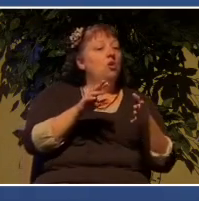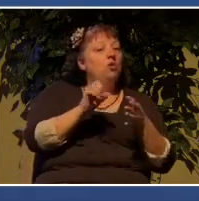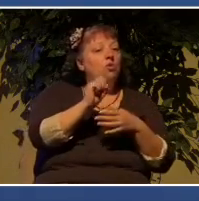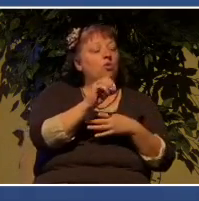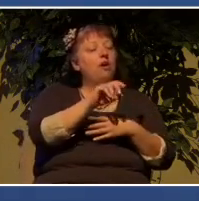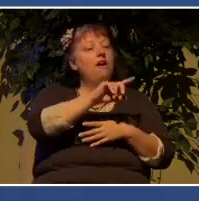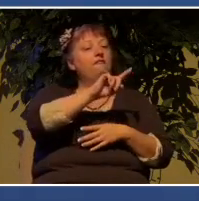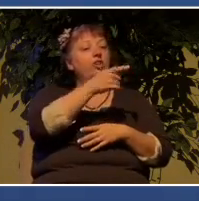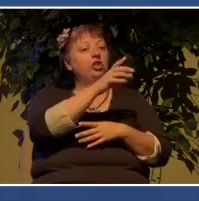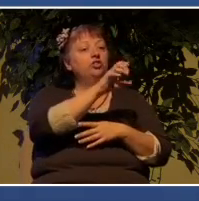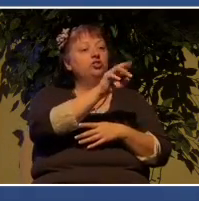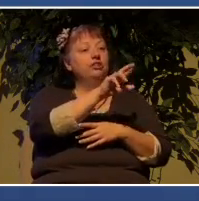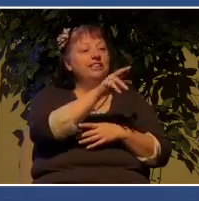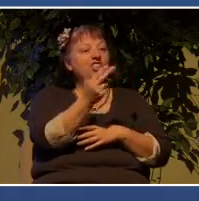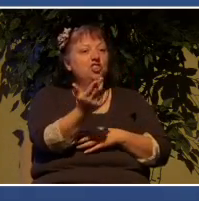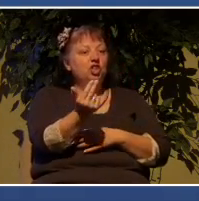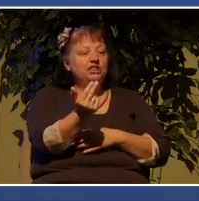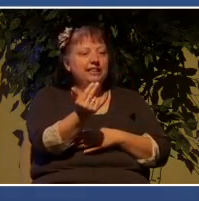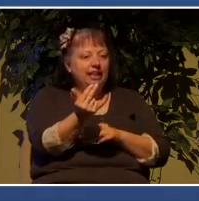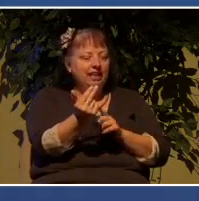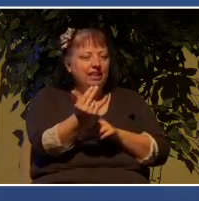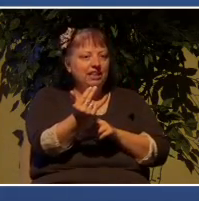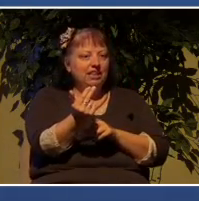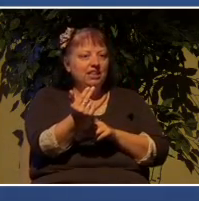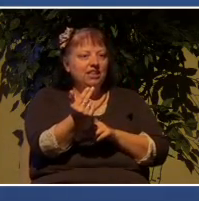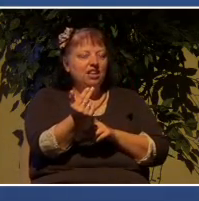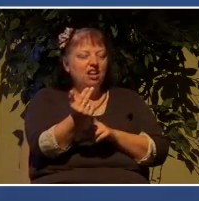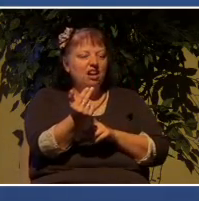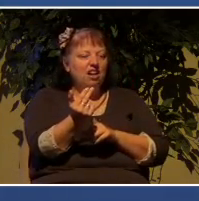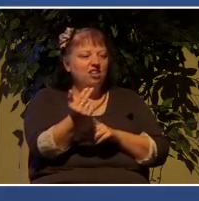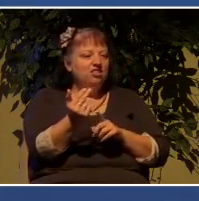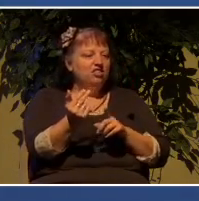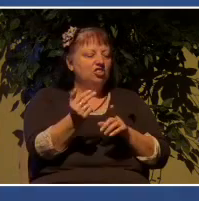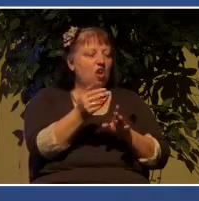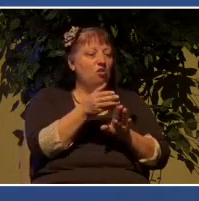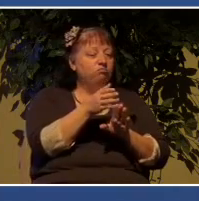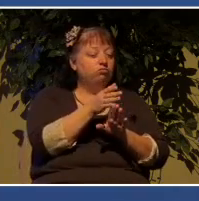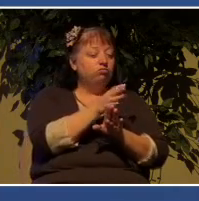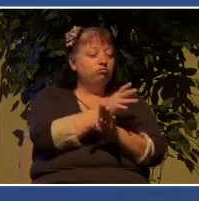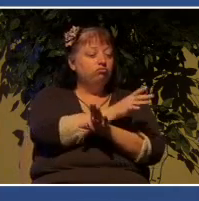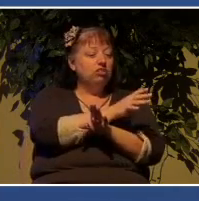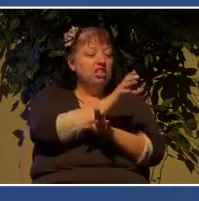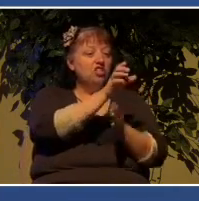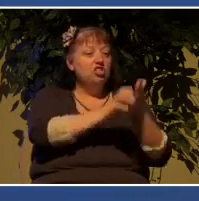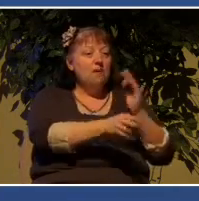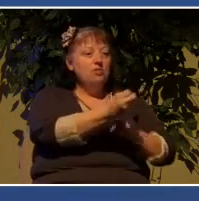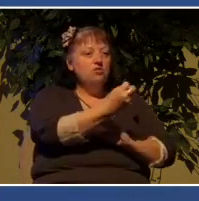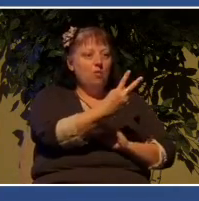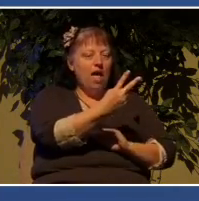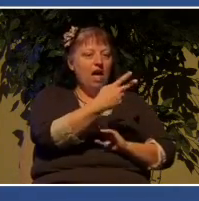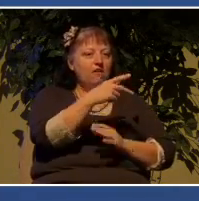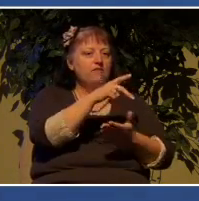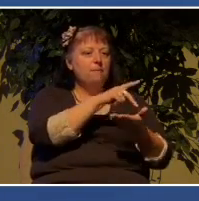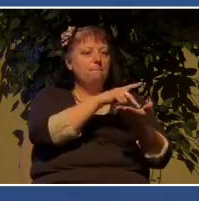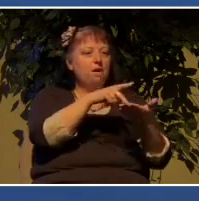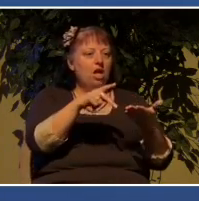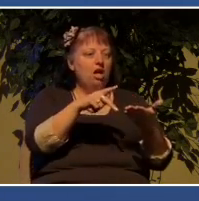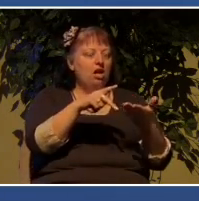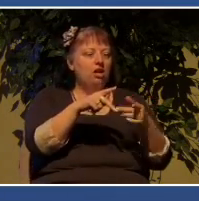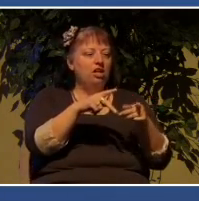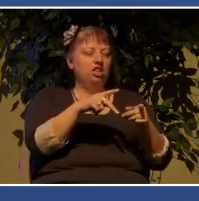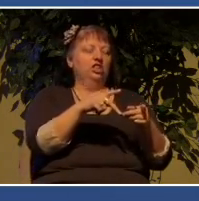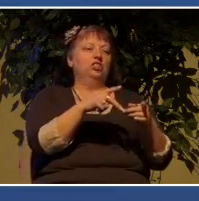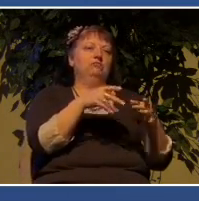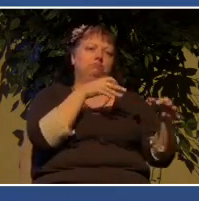Corinthians, having spent all this time in chapter 12 outlining for us the importance